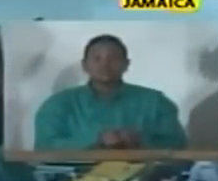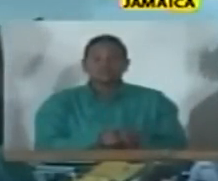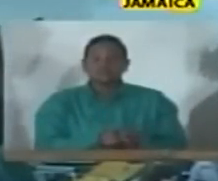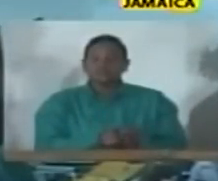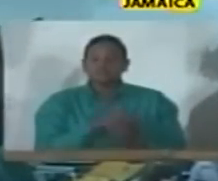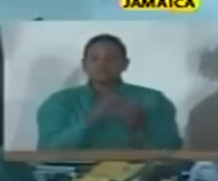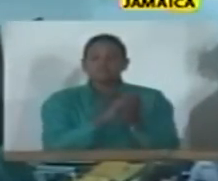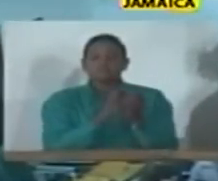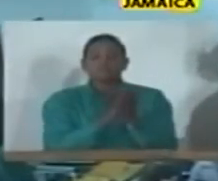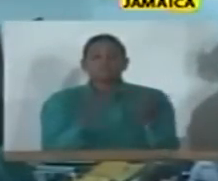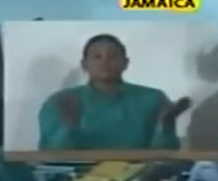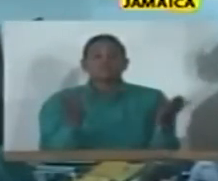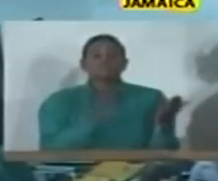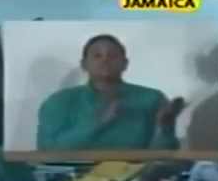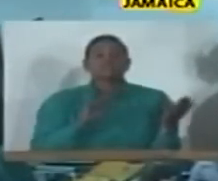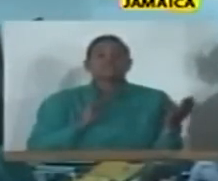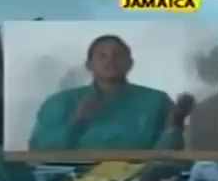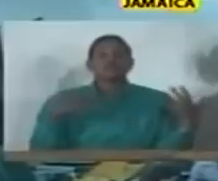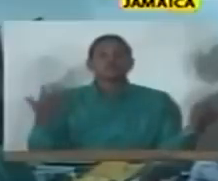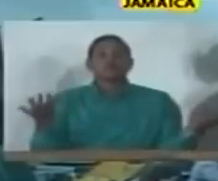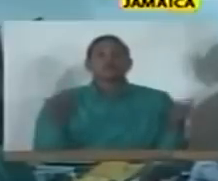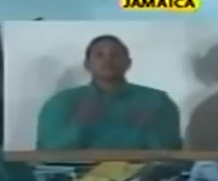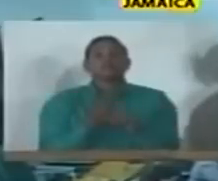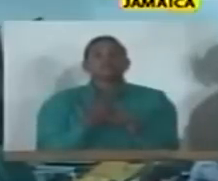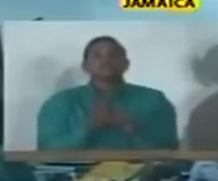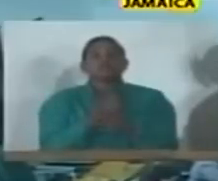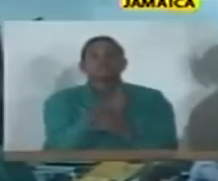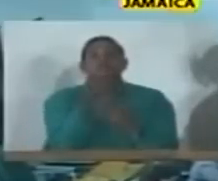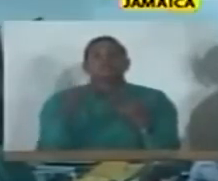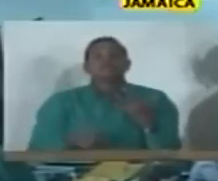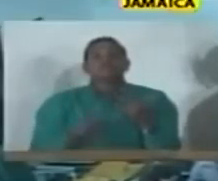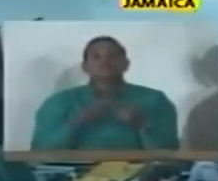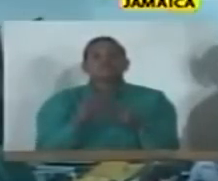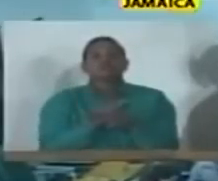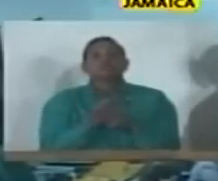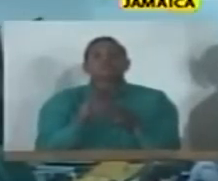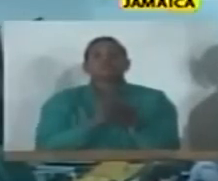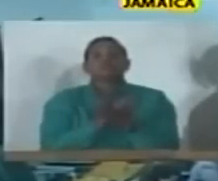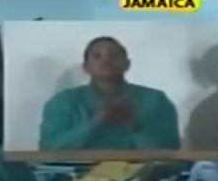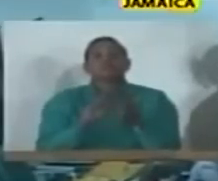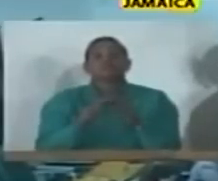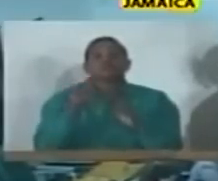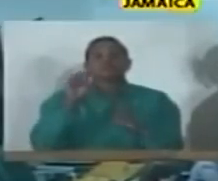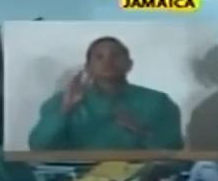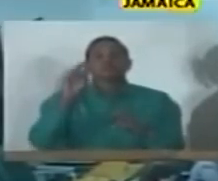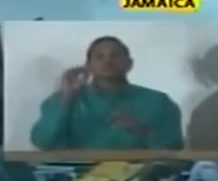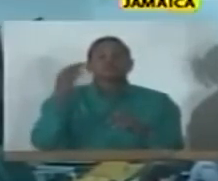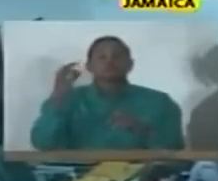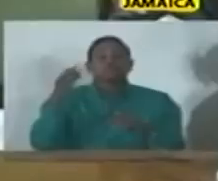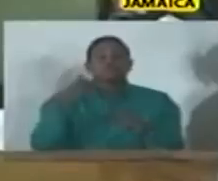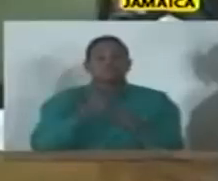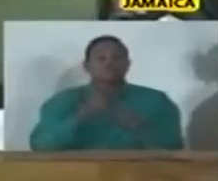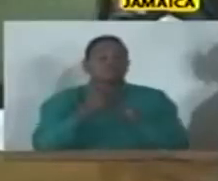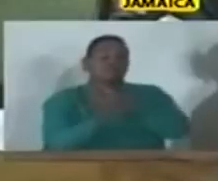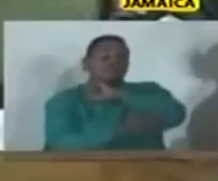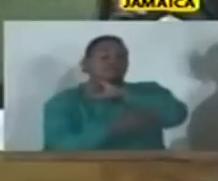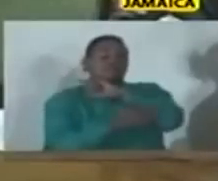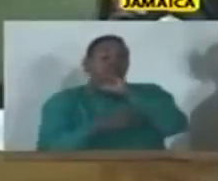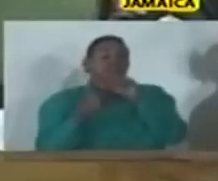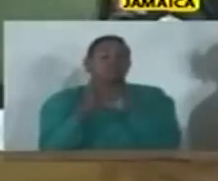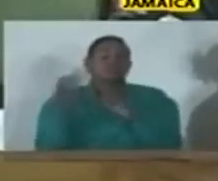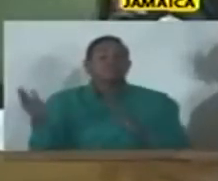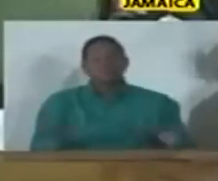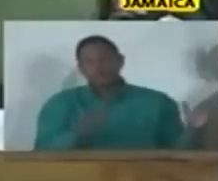Laid on the table of the Senate today are the following. Ministry Paper number 26 of 2019 entitled National Plan of